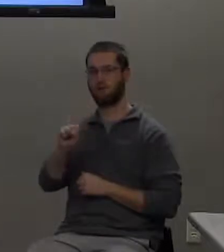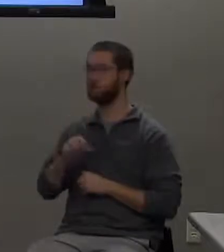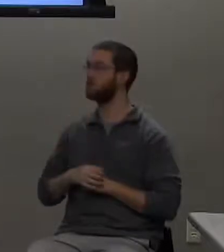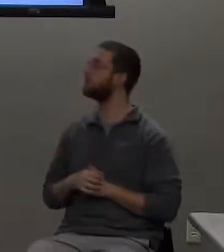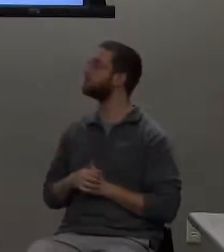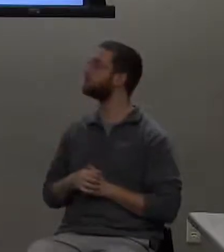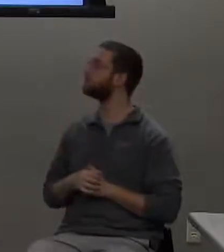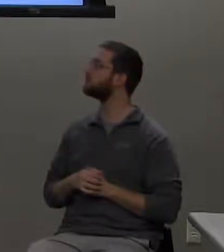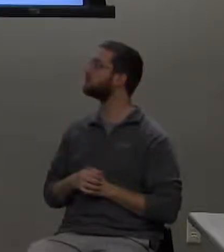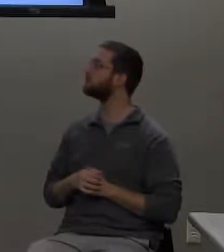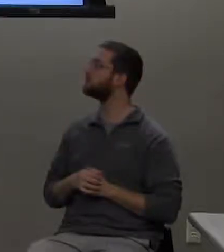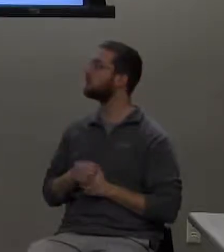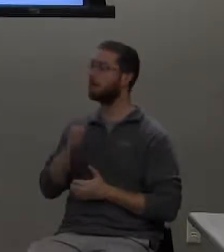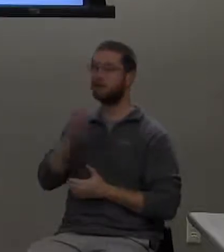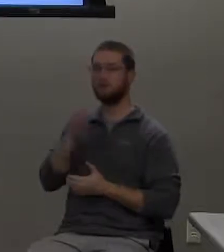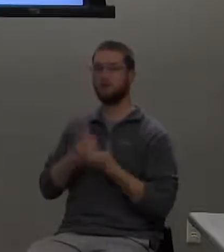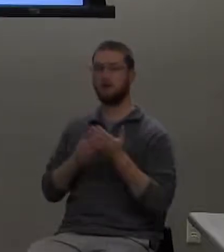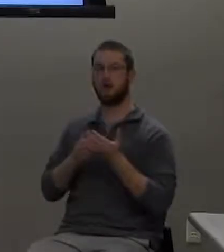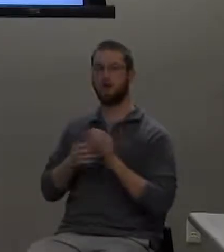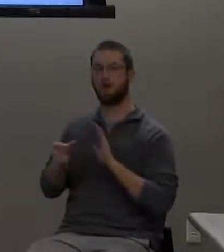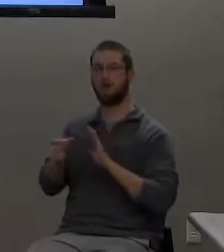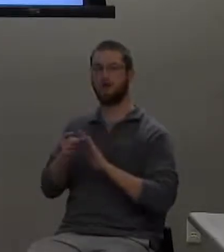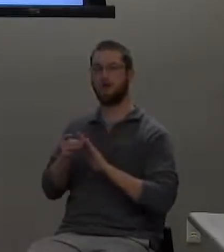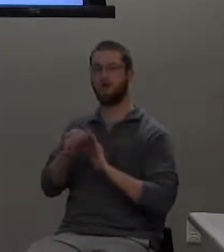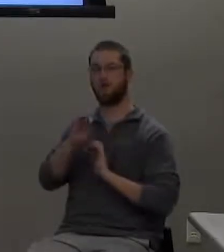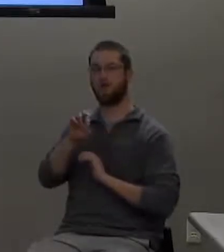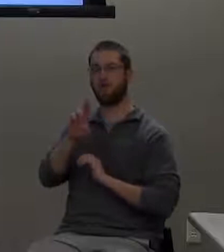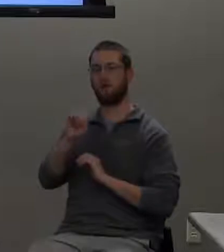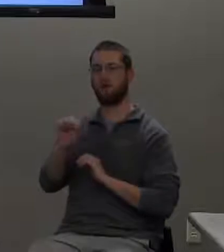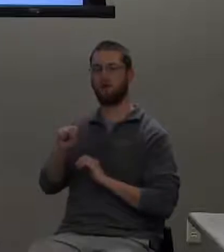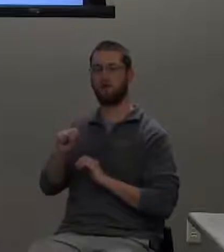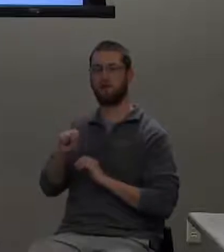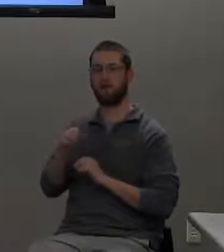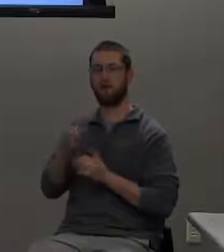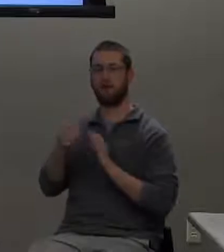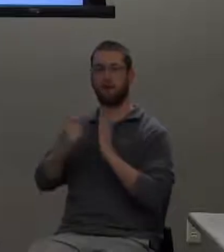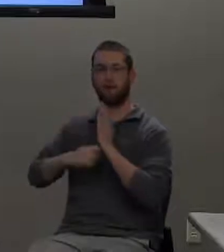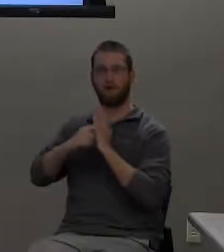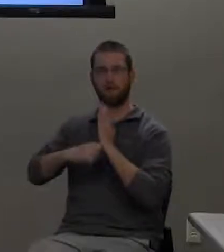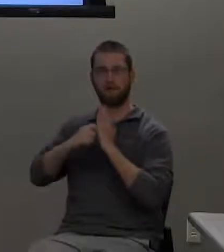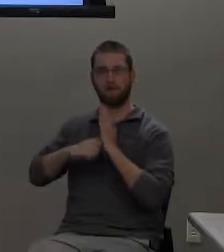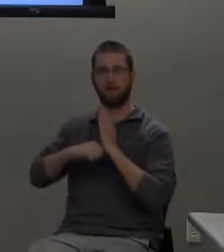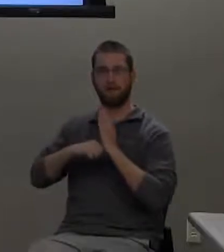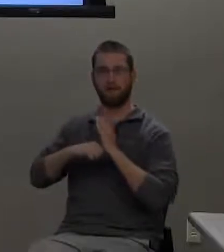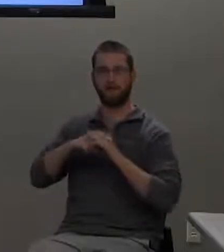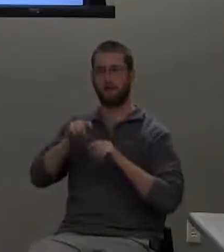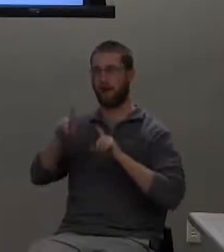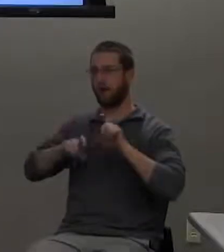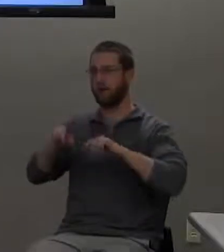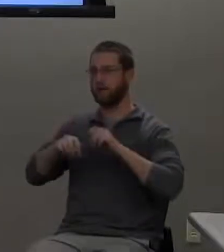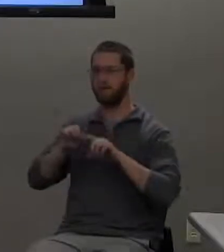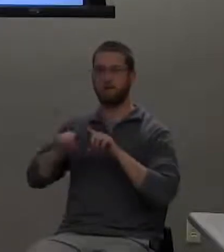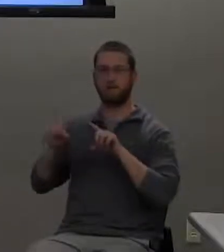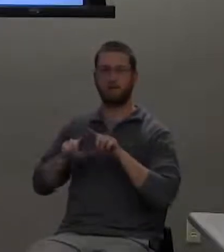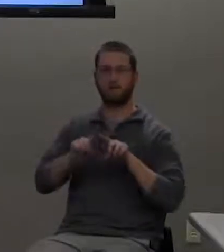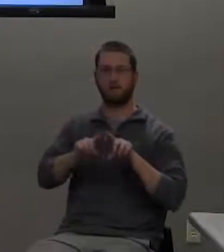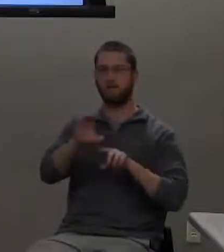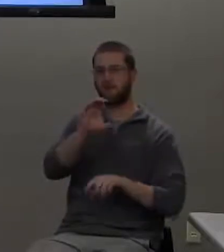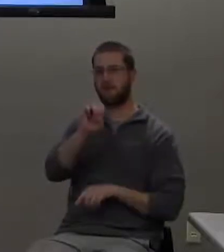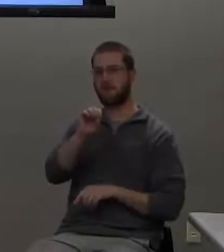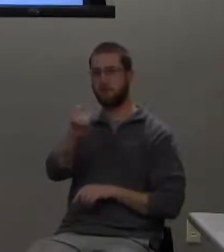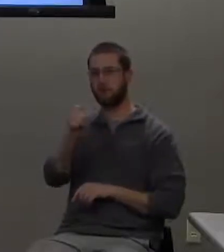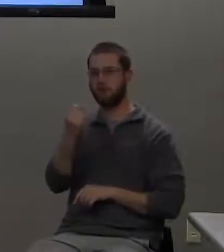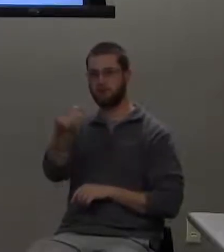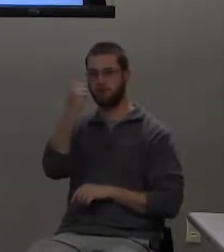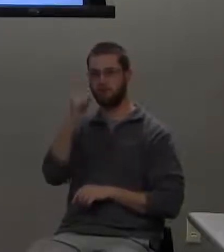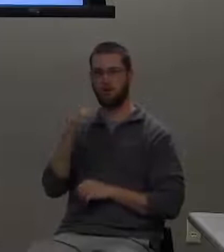Some of the site selection factors, there's a periodical area development magazine. They survey corporate executives and site selectors to